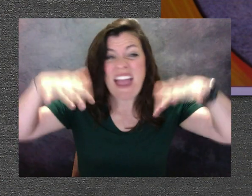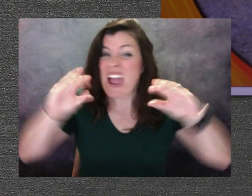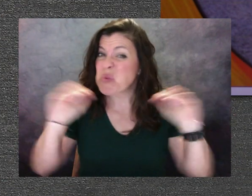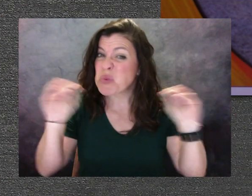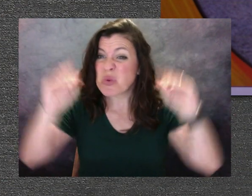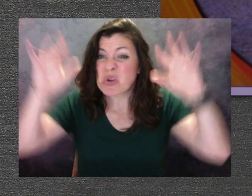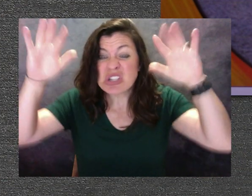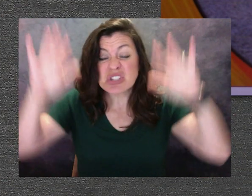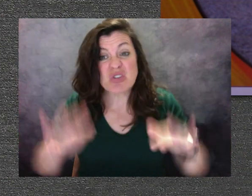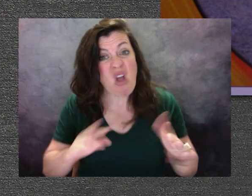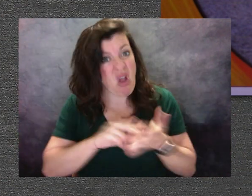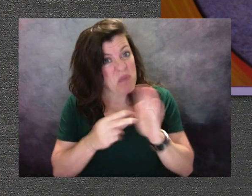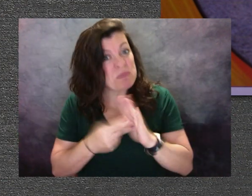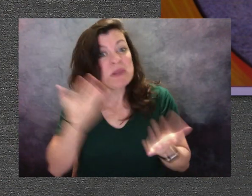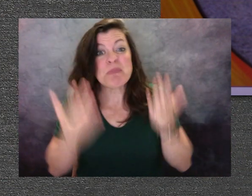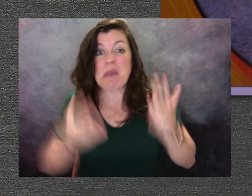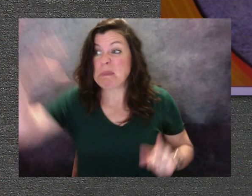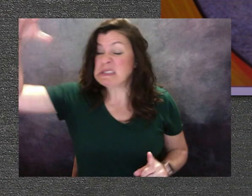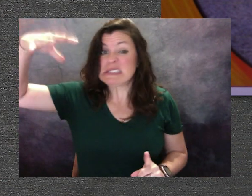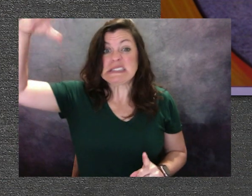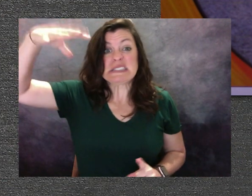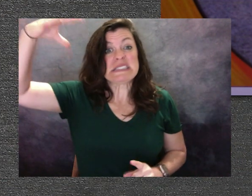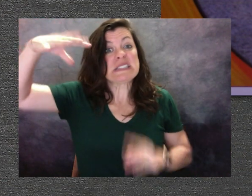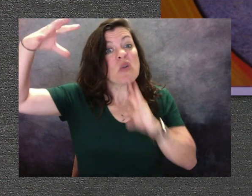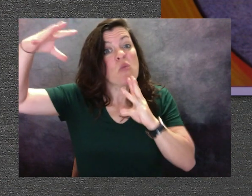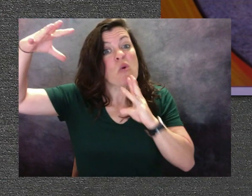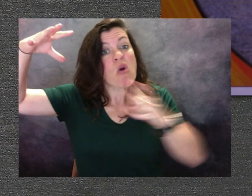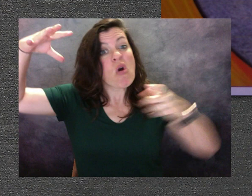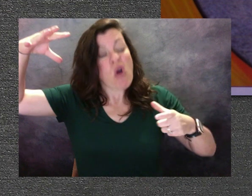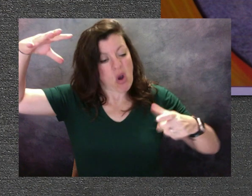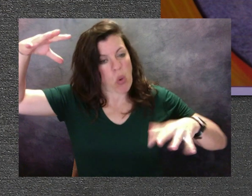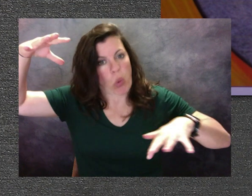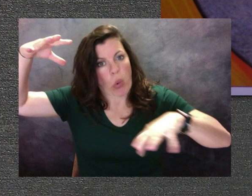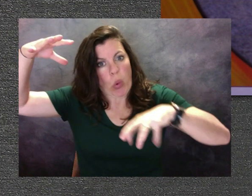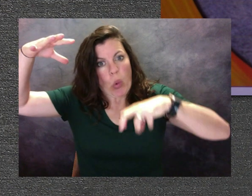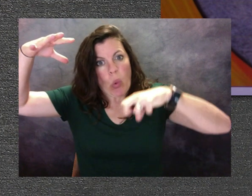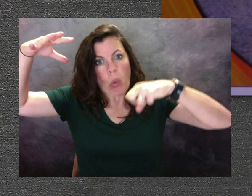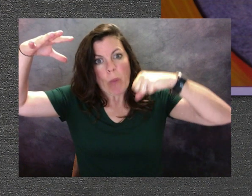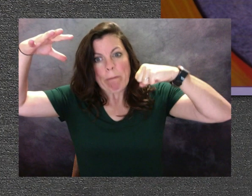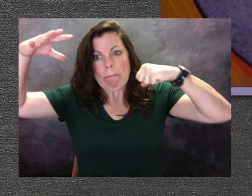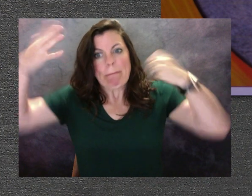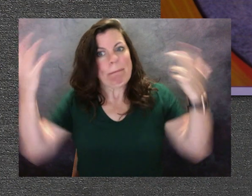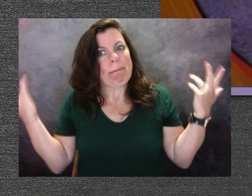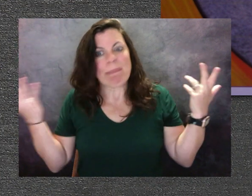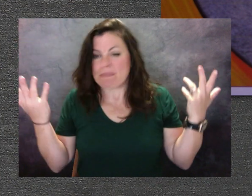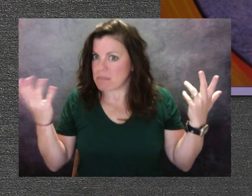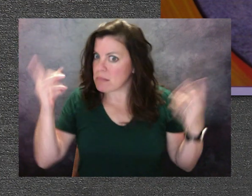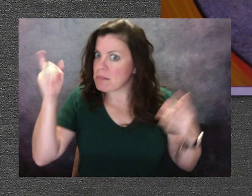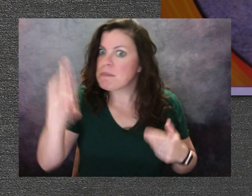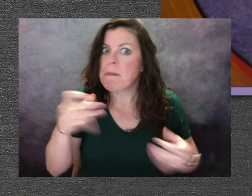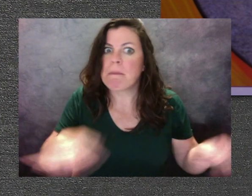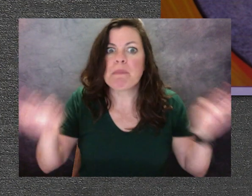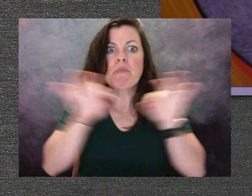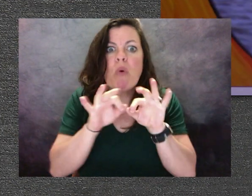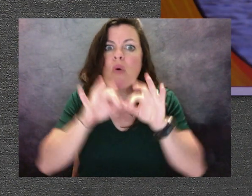it stopped raining, some lakes, they wouldn't be there anymore. It'd dry up.